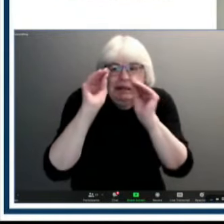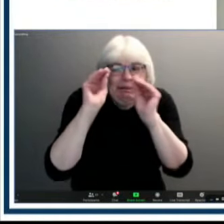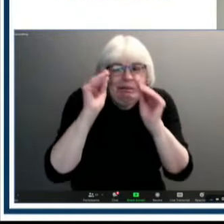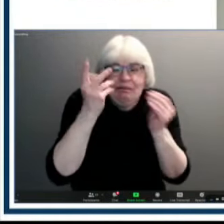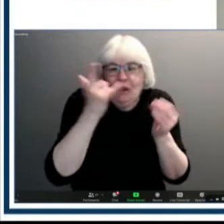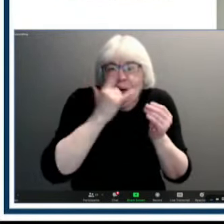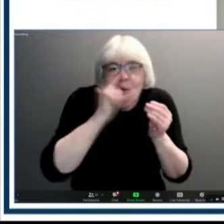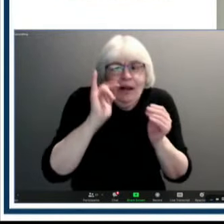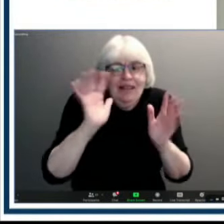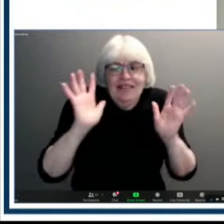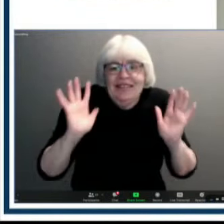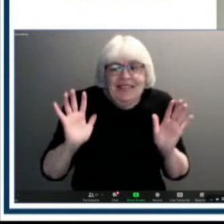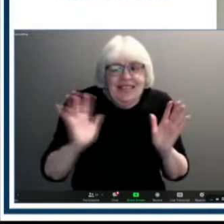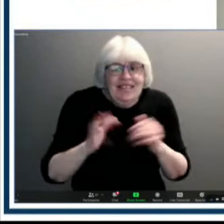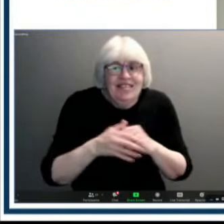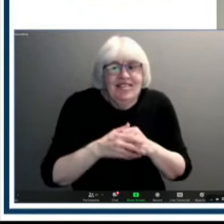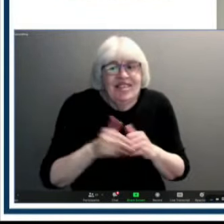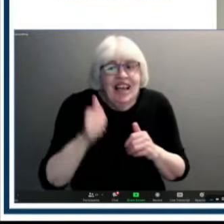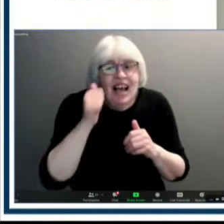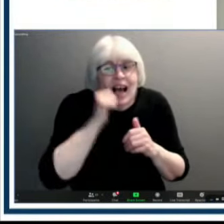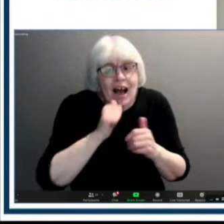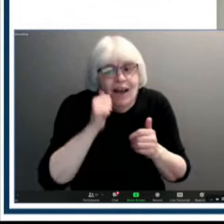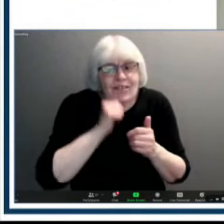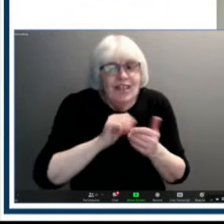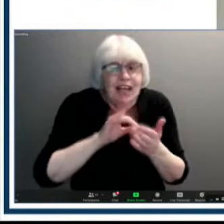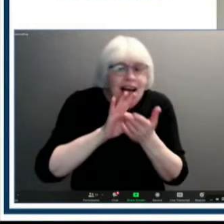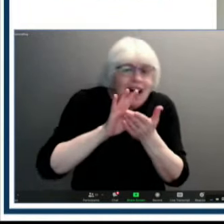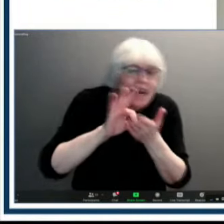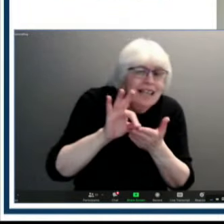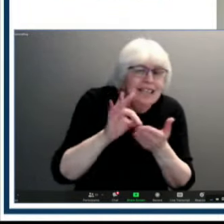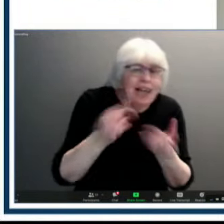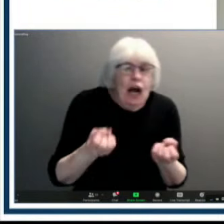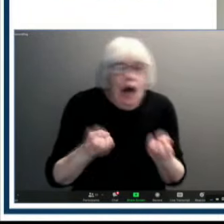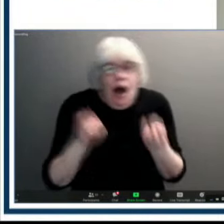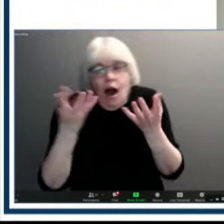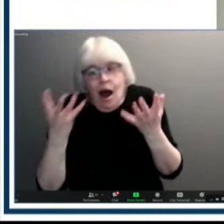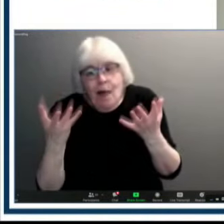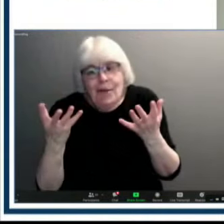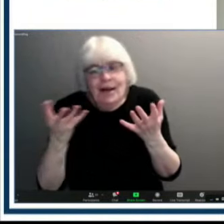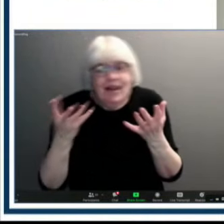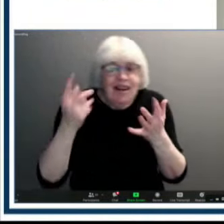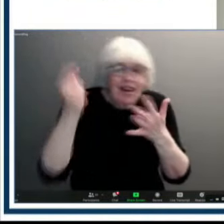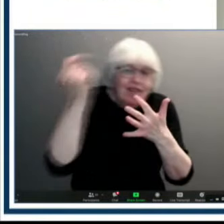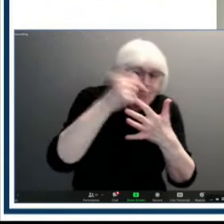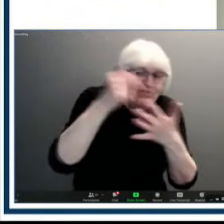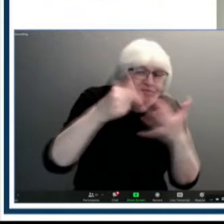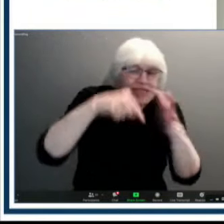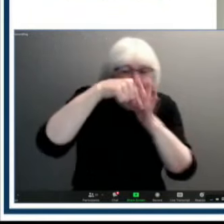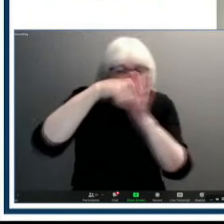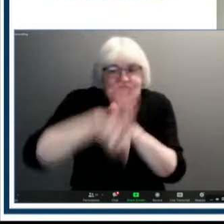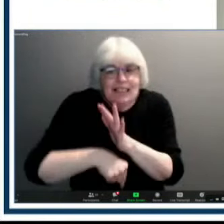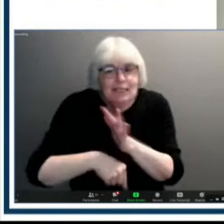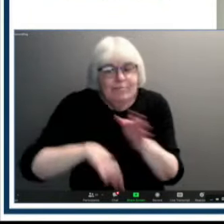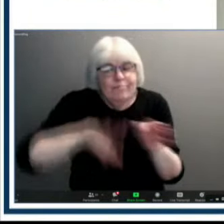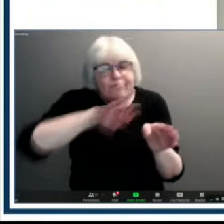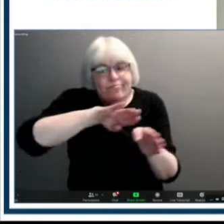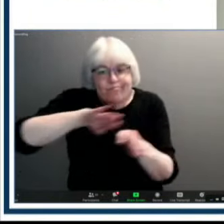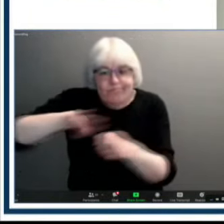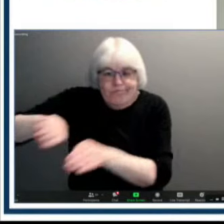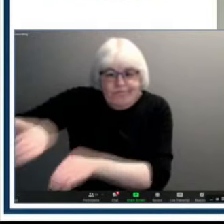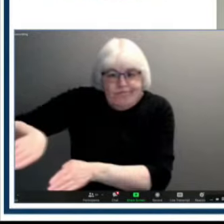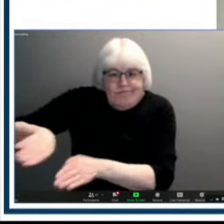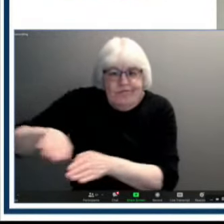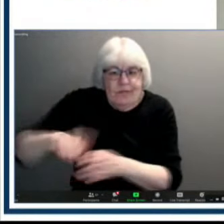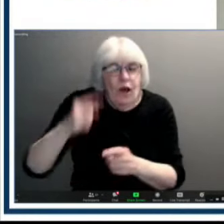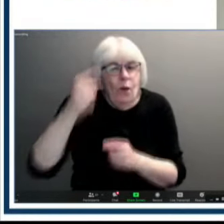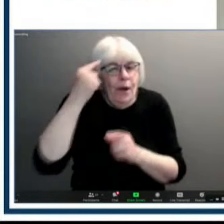from daily case counts and overall indicators of disease and focus much more on what are the indicators of severity, which is